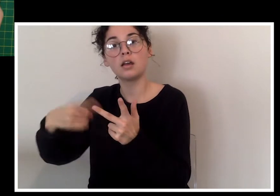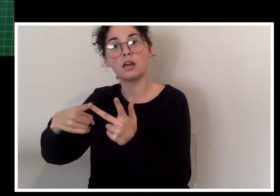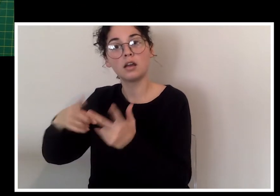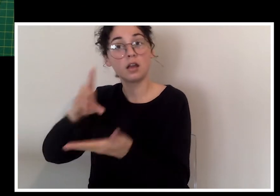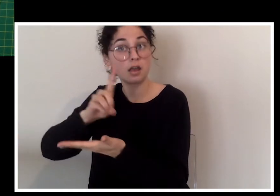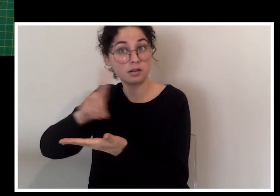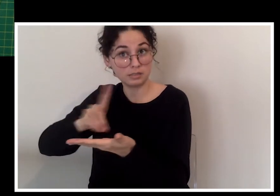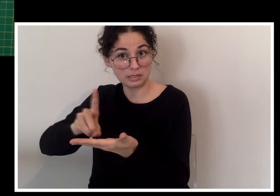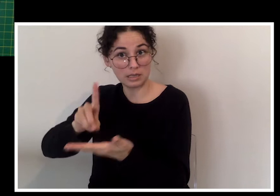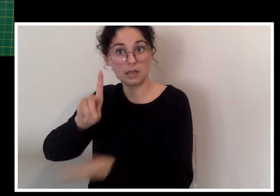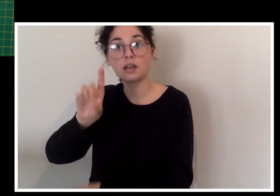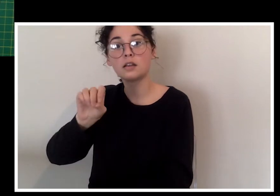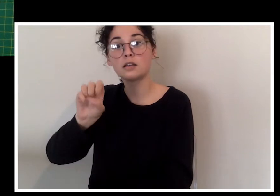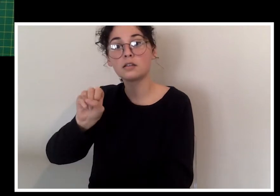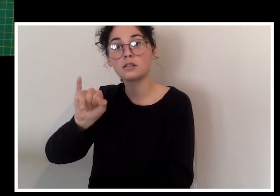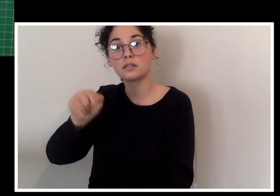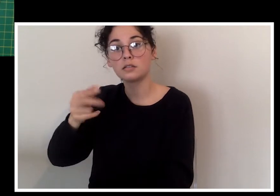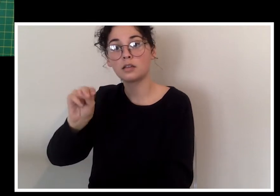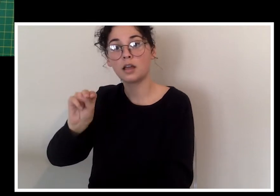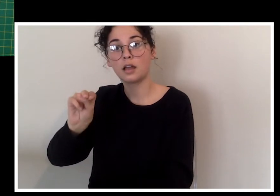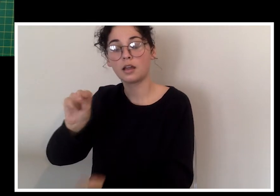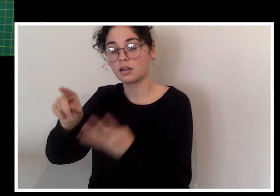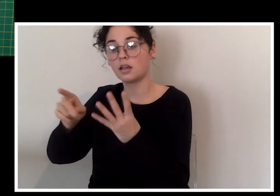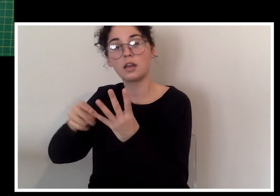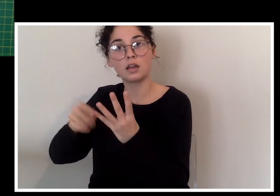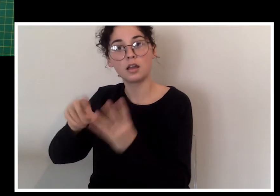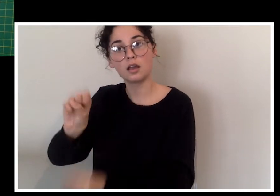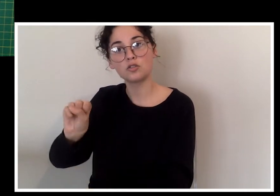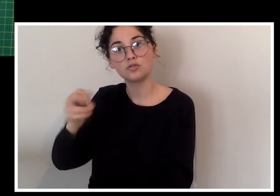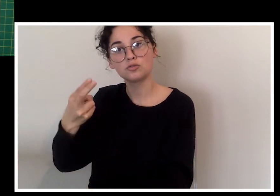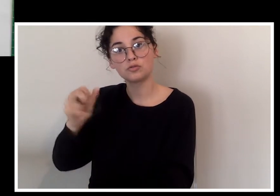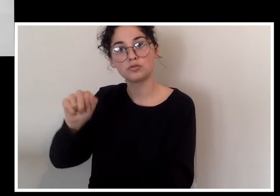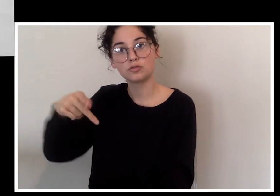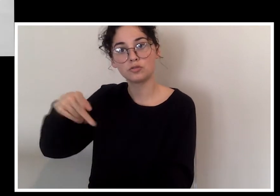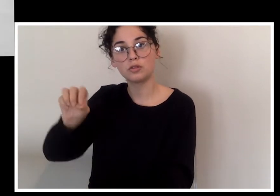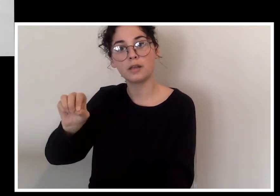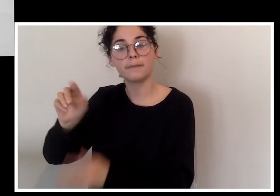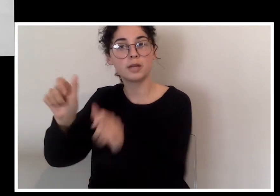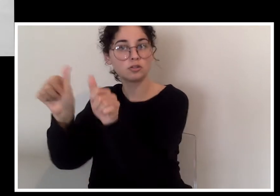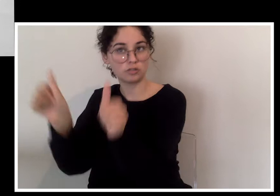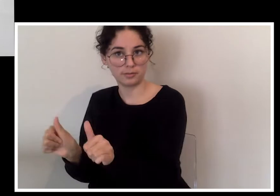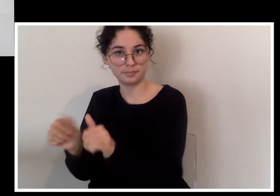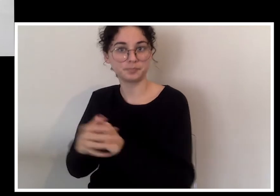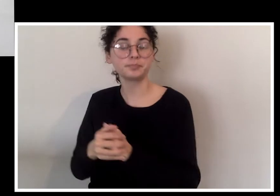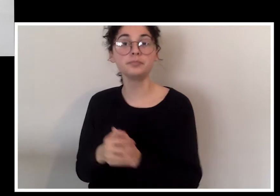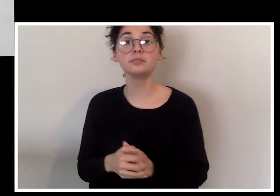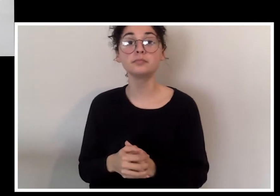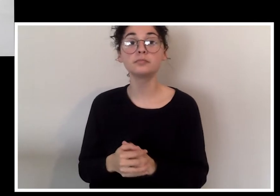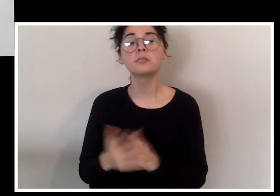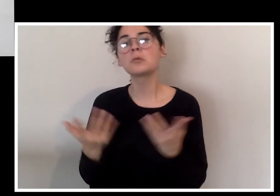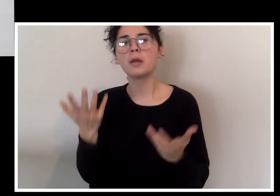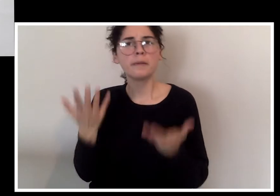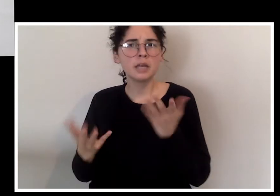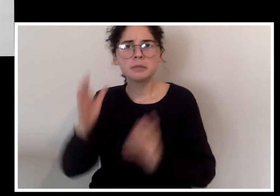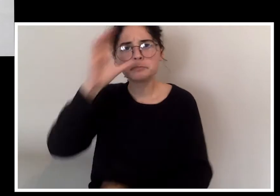So the positive space in this is when you're walking around your house or outside, find some objects that you might like to